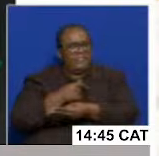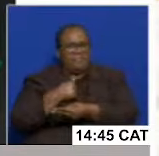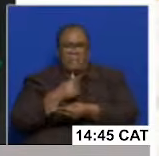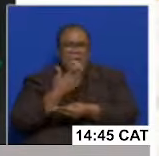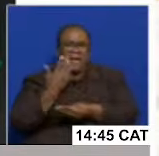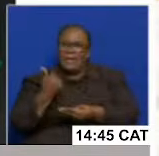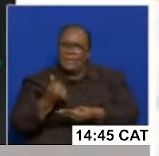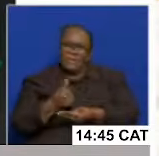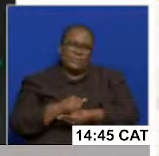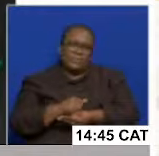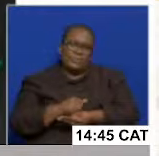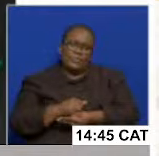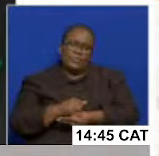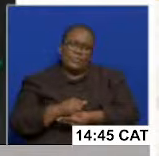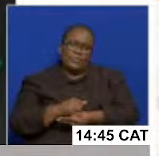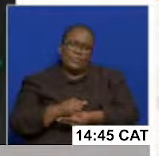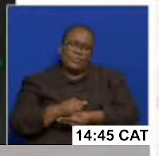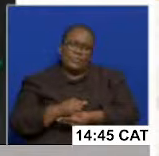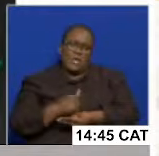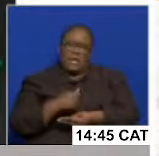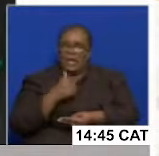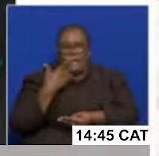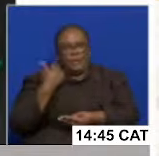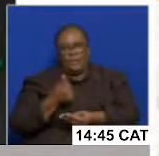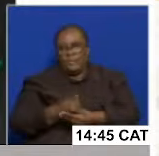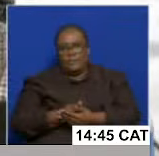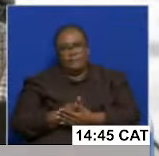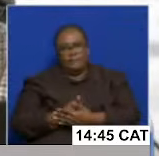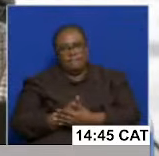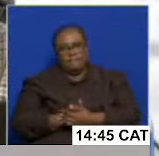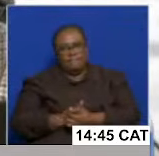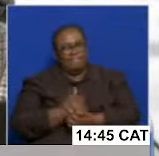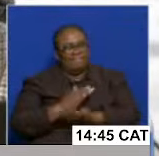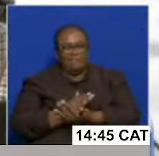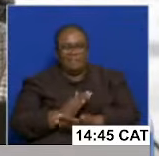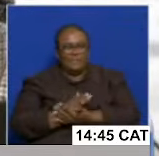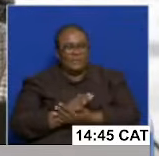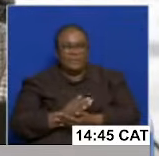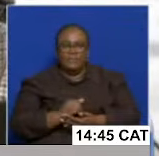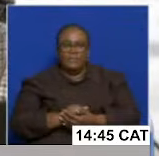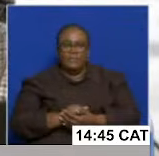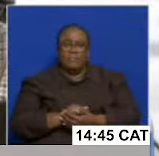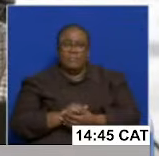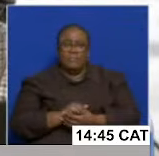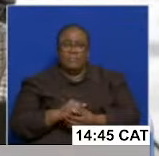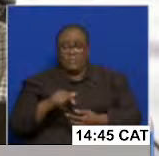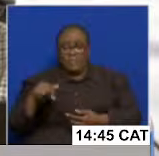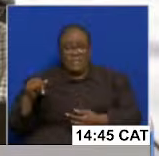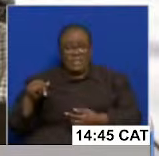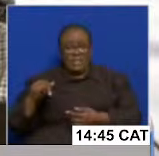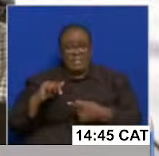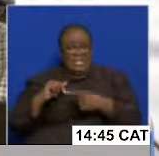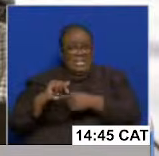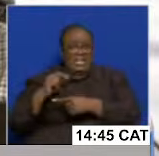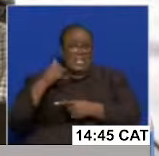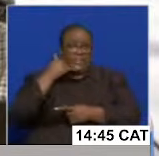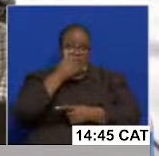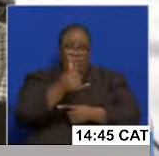Makakula. I don't know. I'm not sure. And has he ever called you, Inspector Magagula? No, he